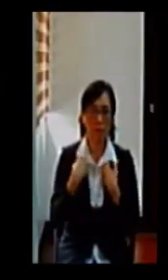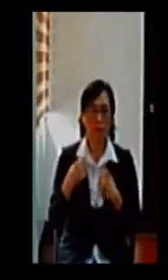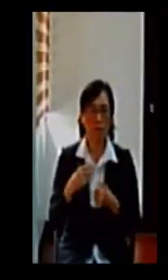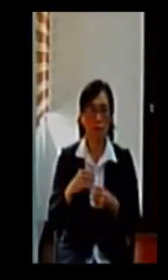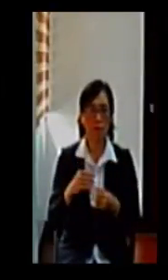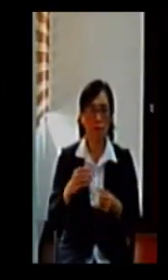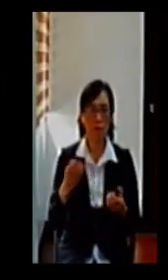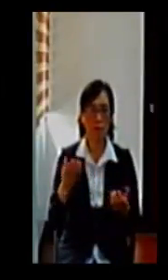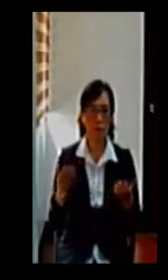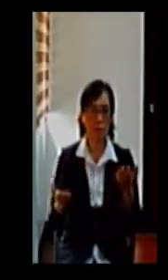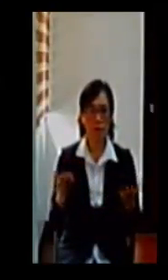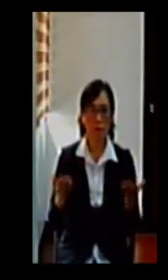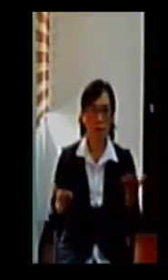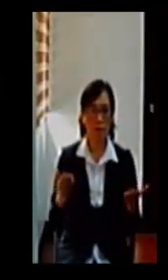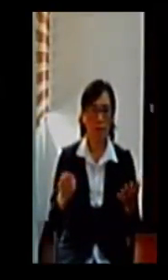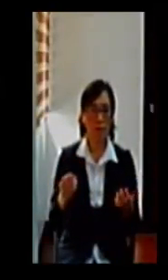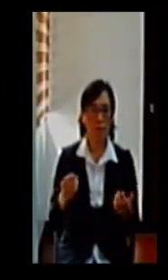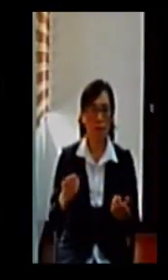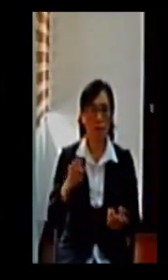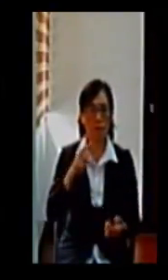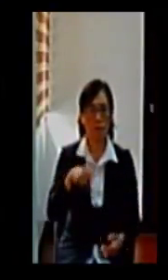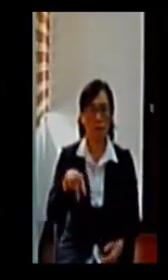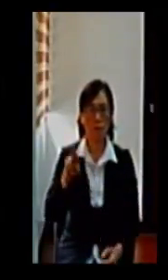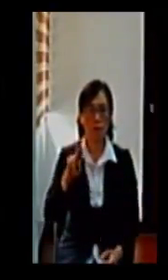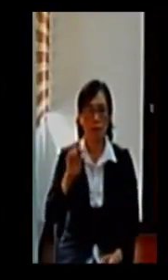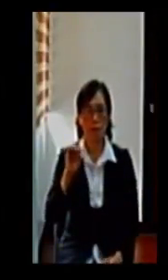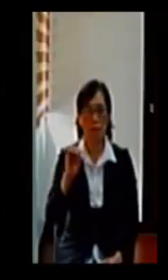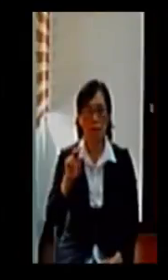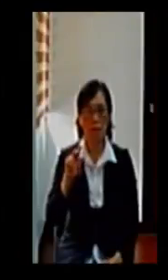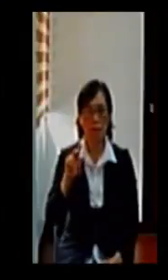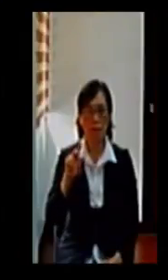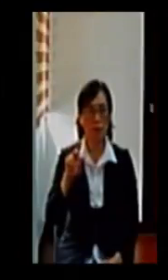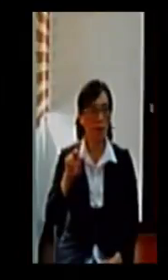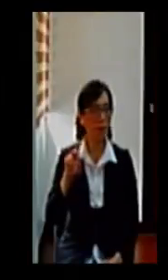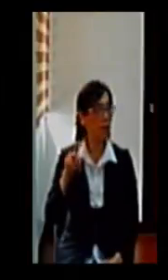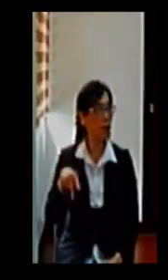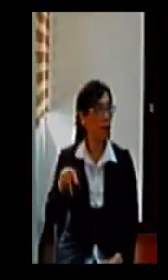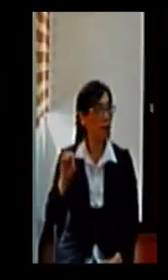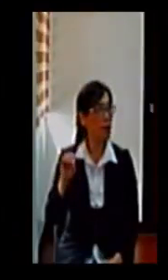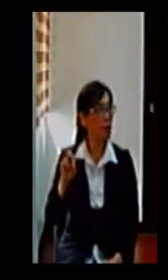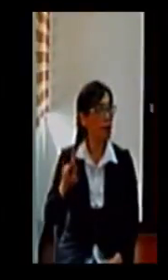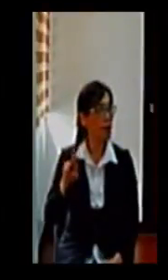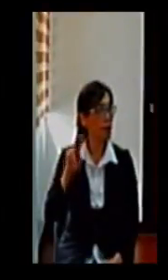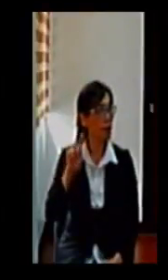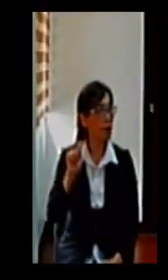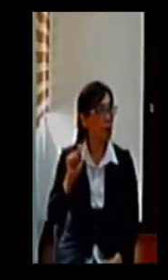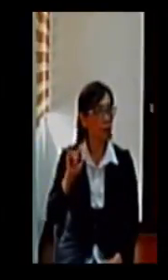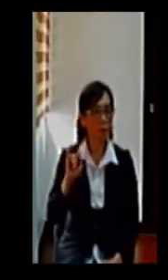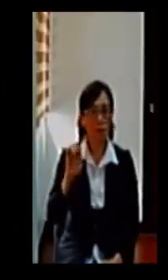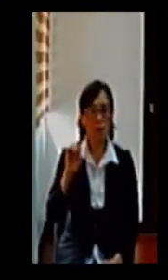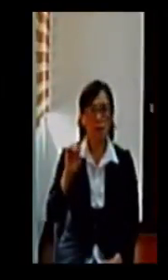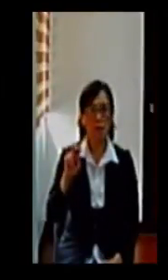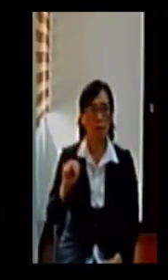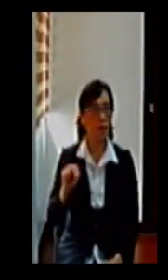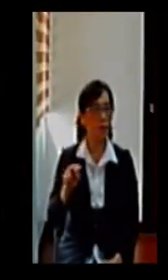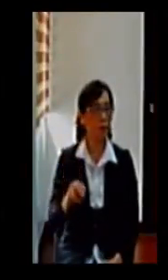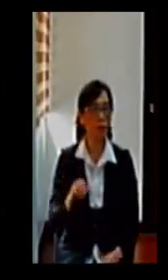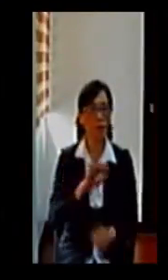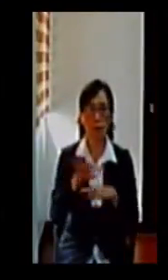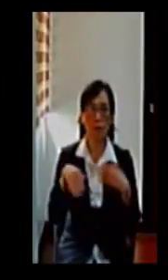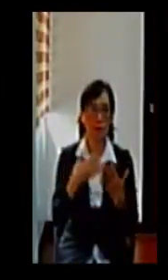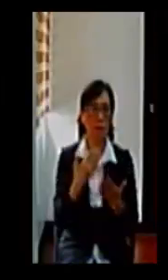proportion, majority of the species would be the first ones to go. And all of